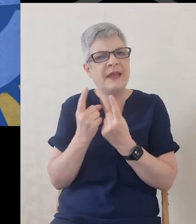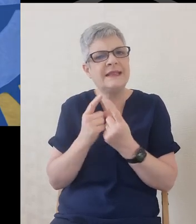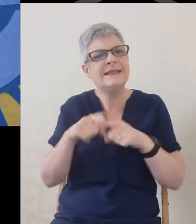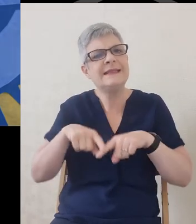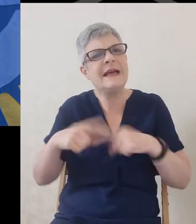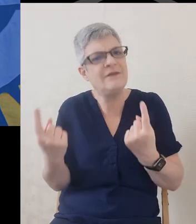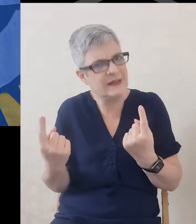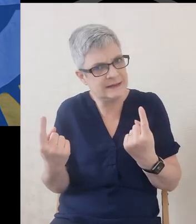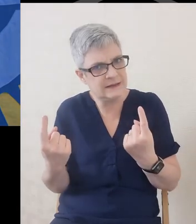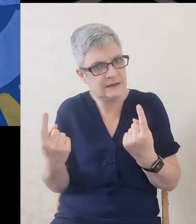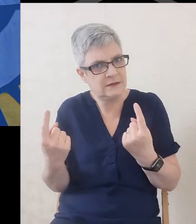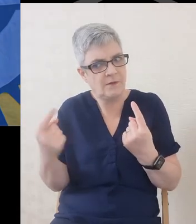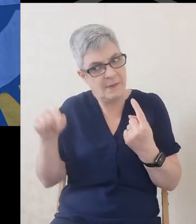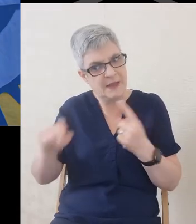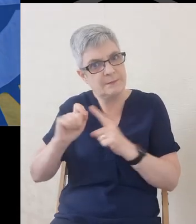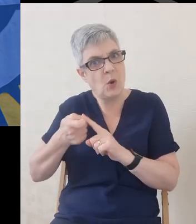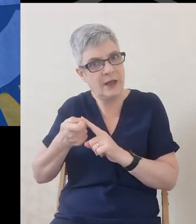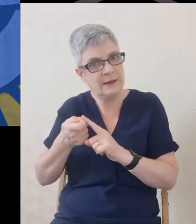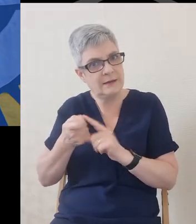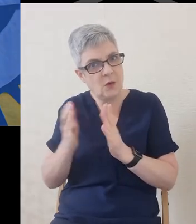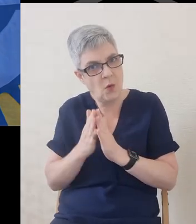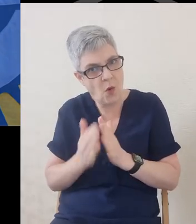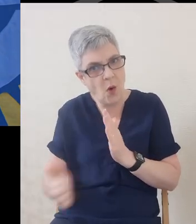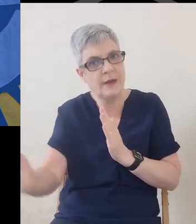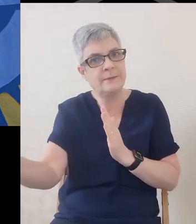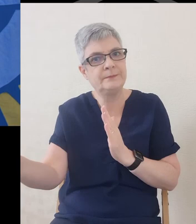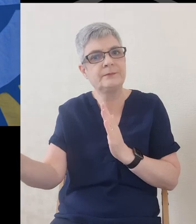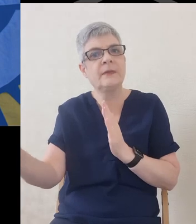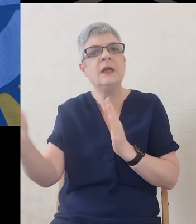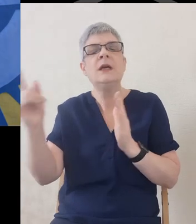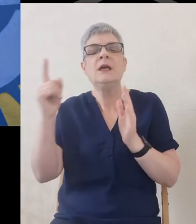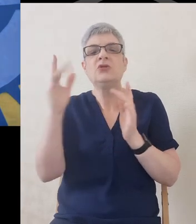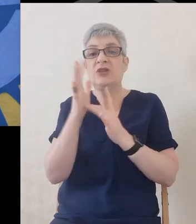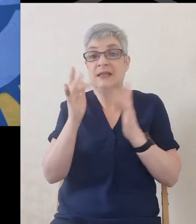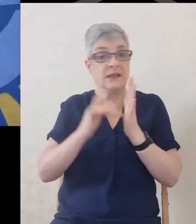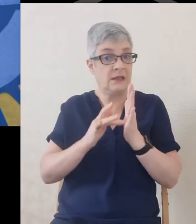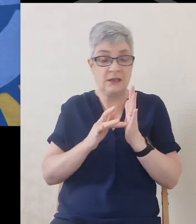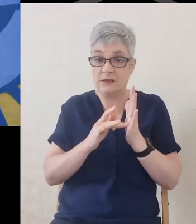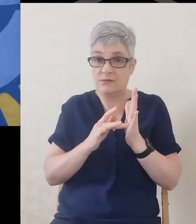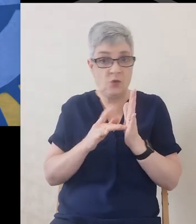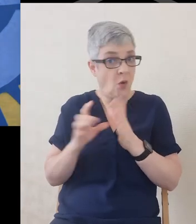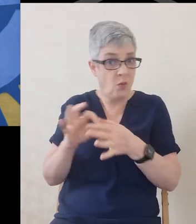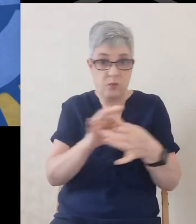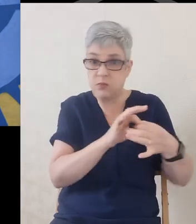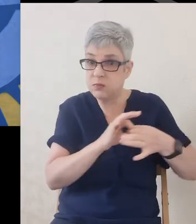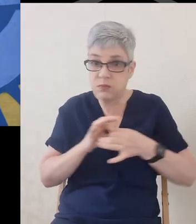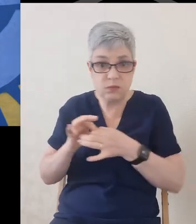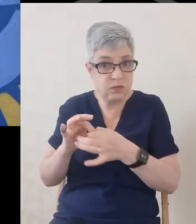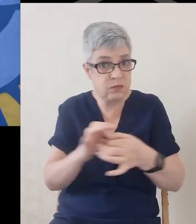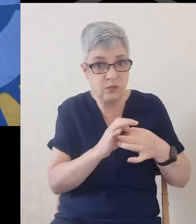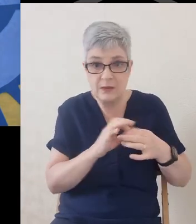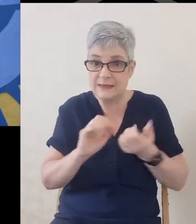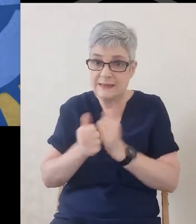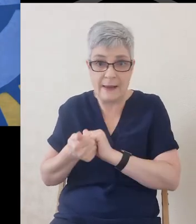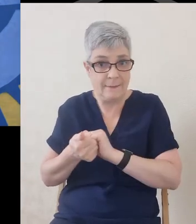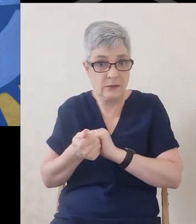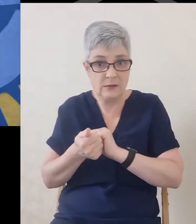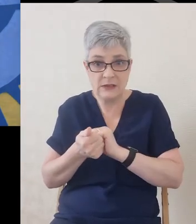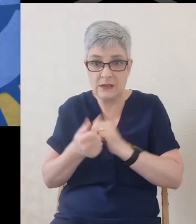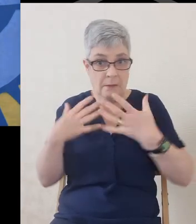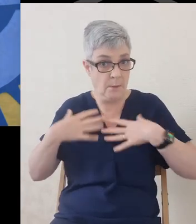going to be different from this point on. Jesus was no longer going to be with the disciples in bodily